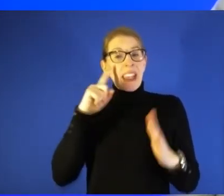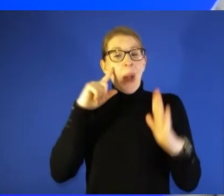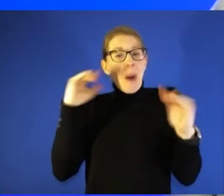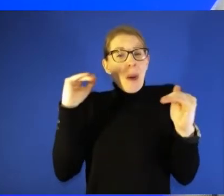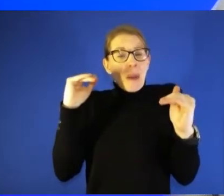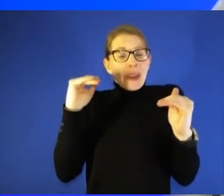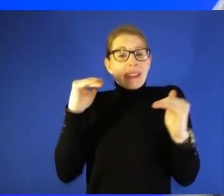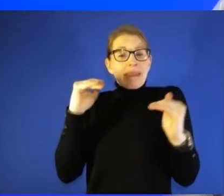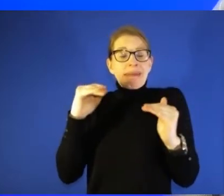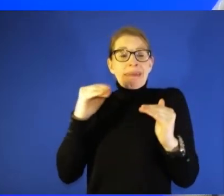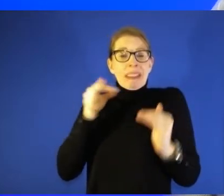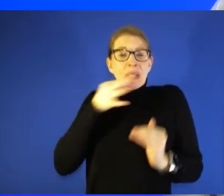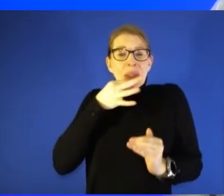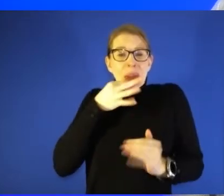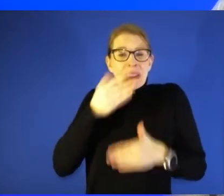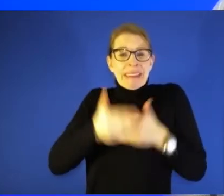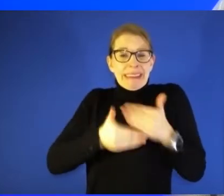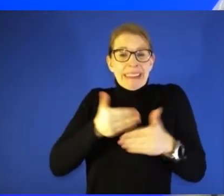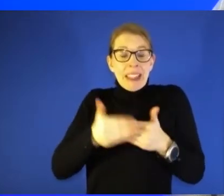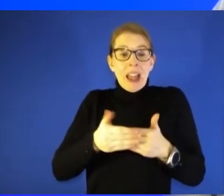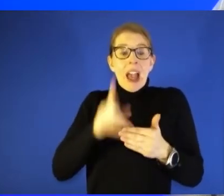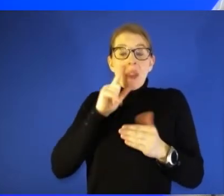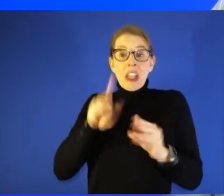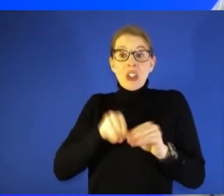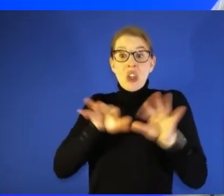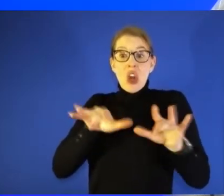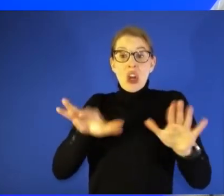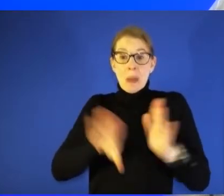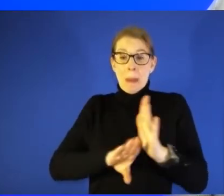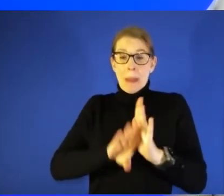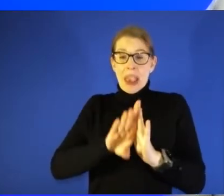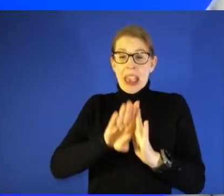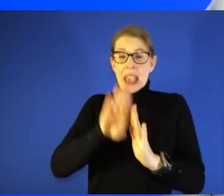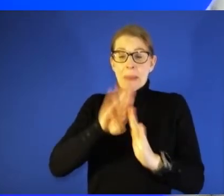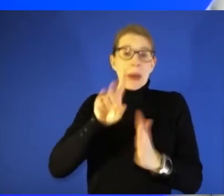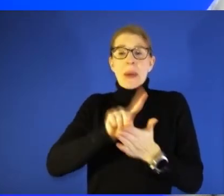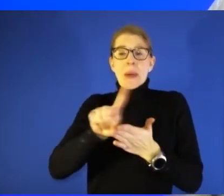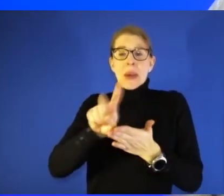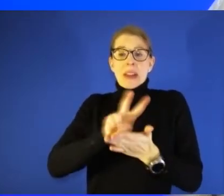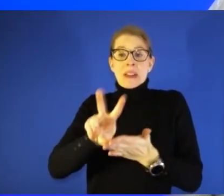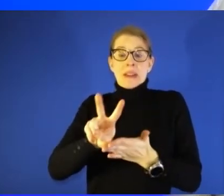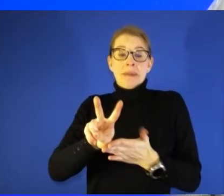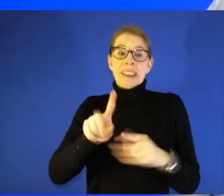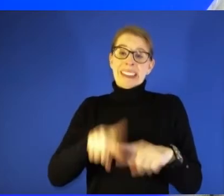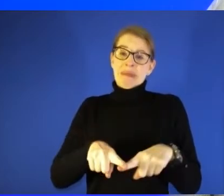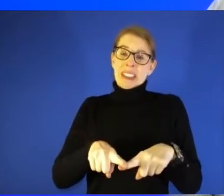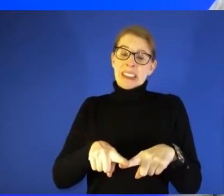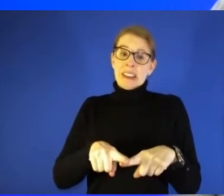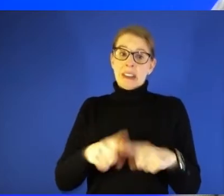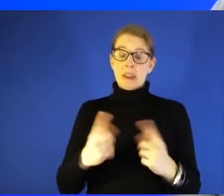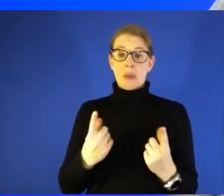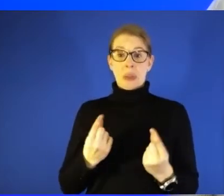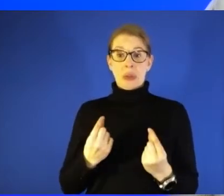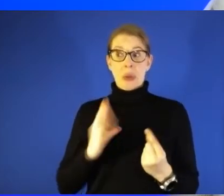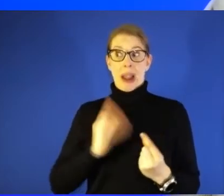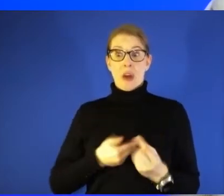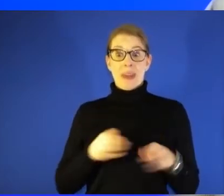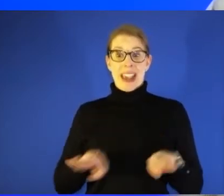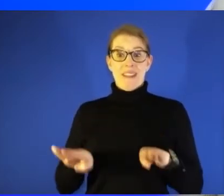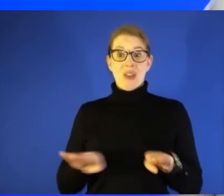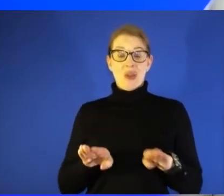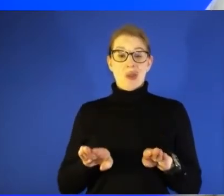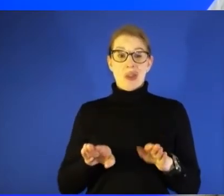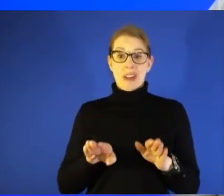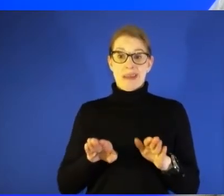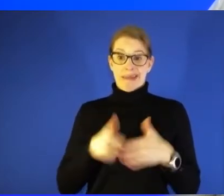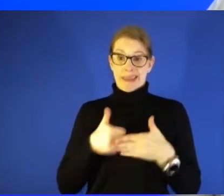surge, I think, has the potential to really peak in the next couple of weeks, but that depends on what we do and our behaviors. And so